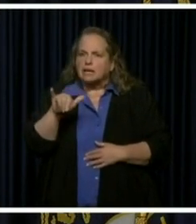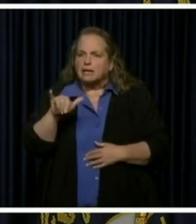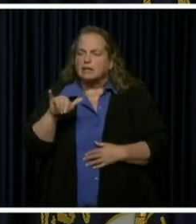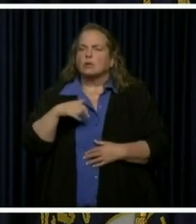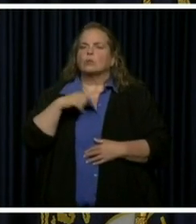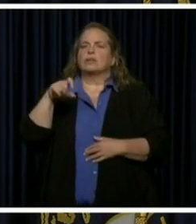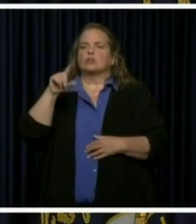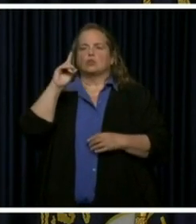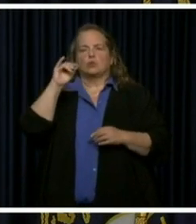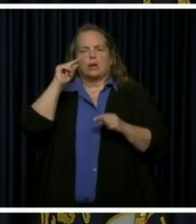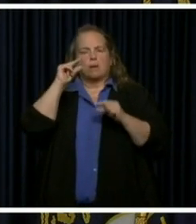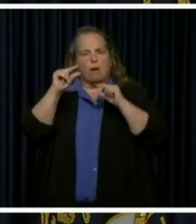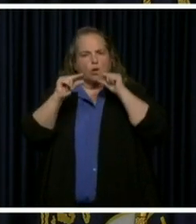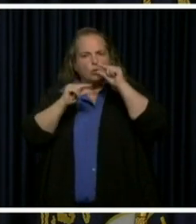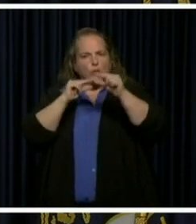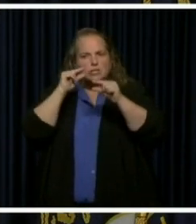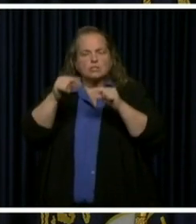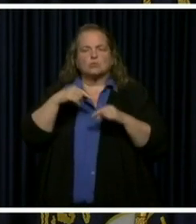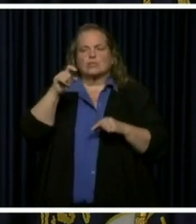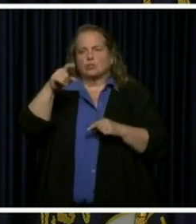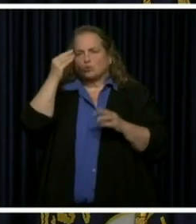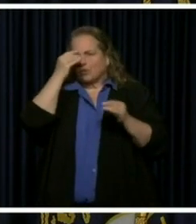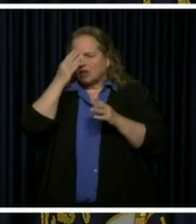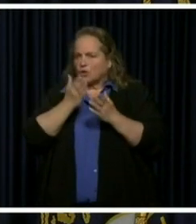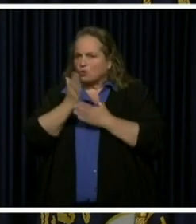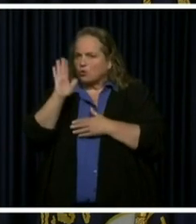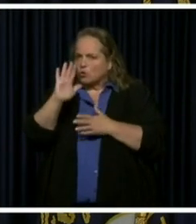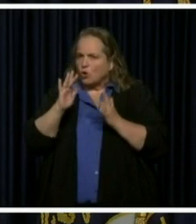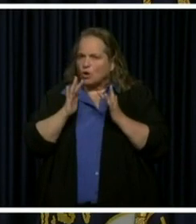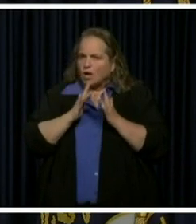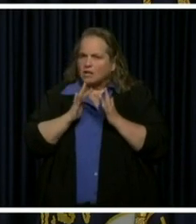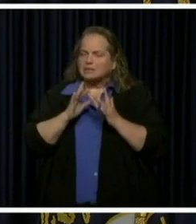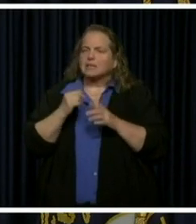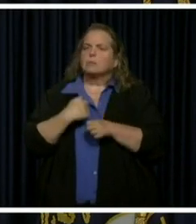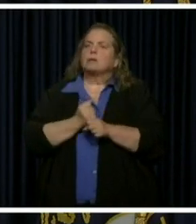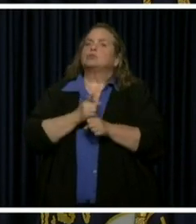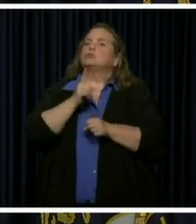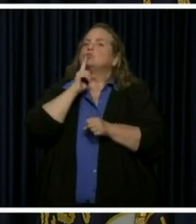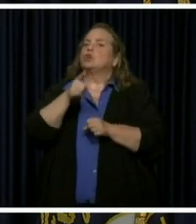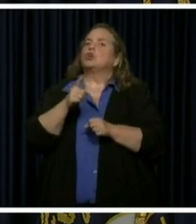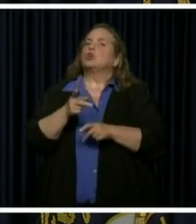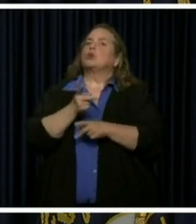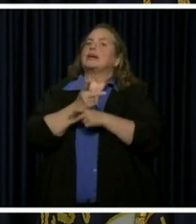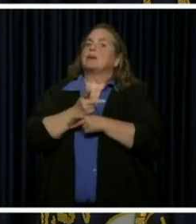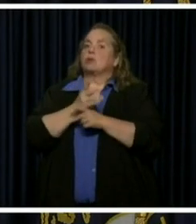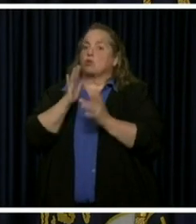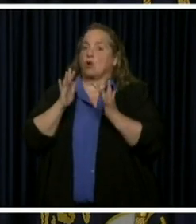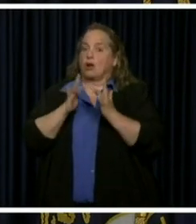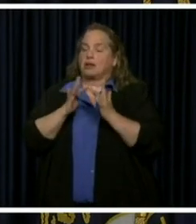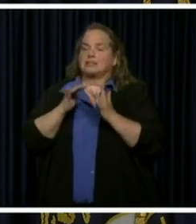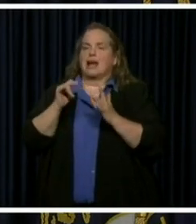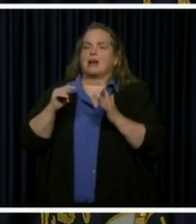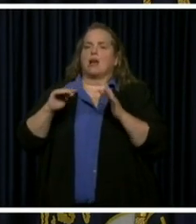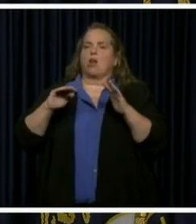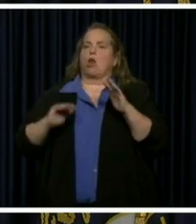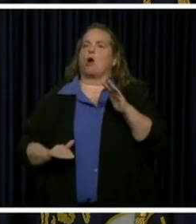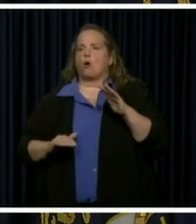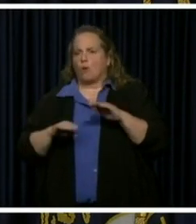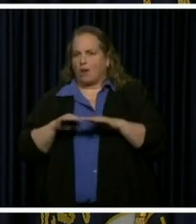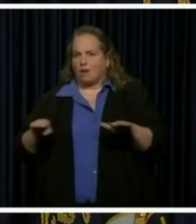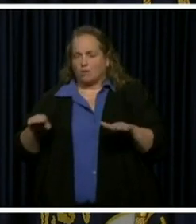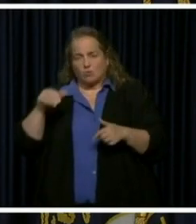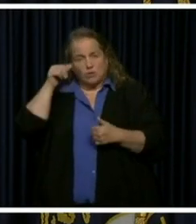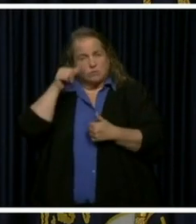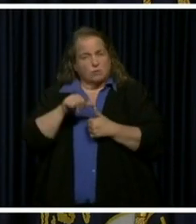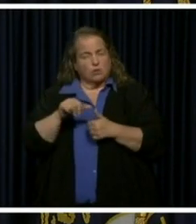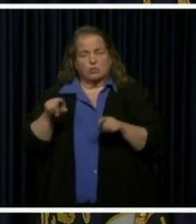in moderation. We need you to think through your contacts and make sure that you are keeping them at a low level. Remember,